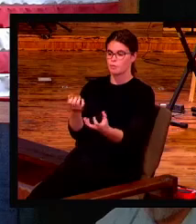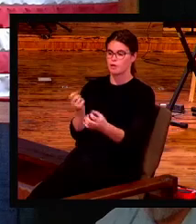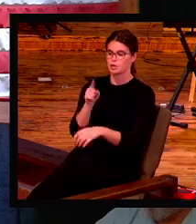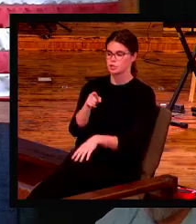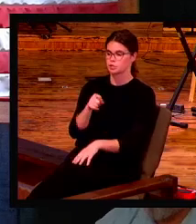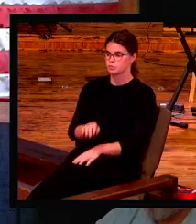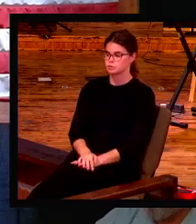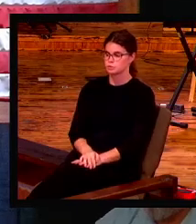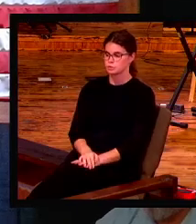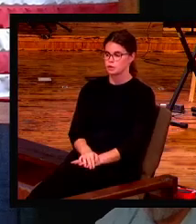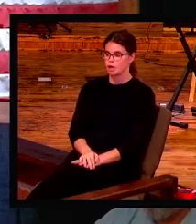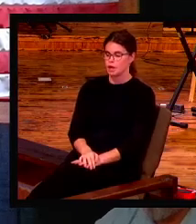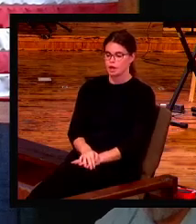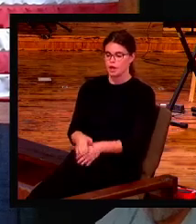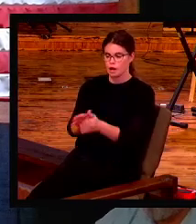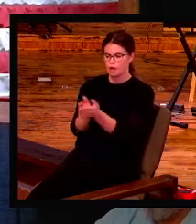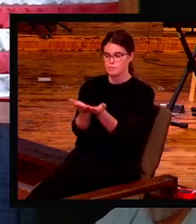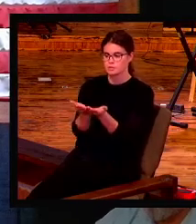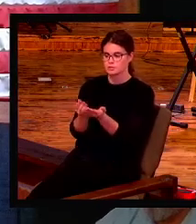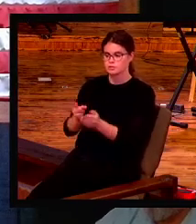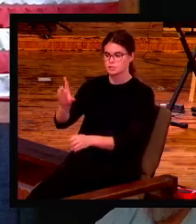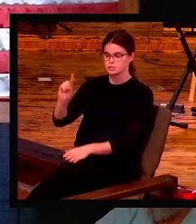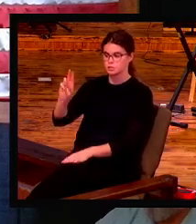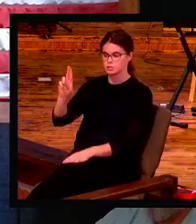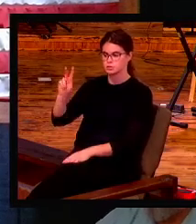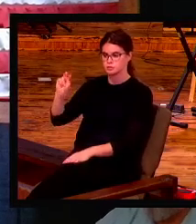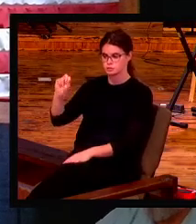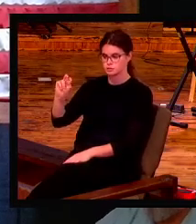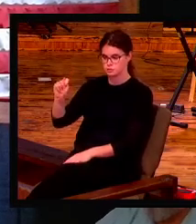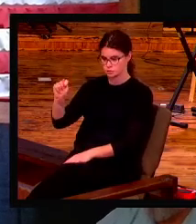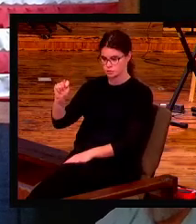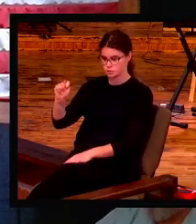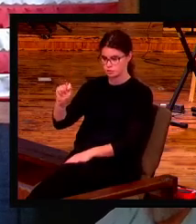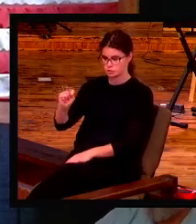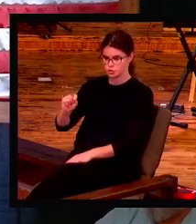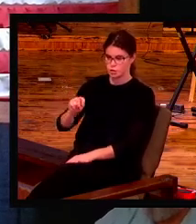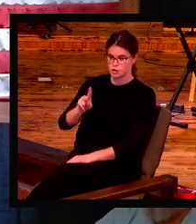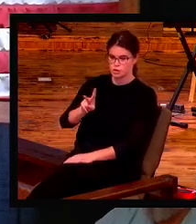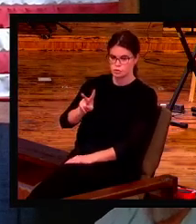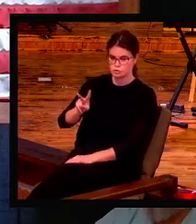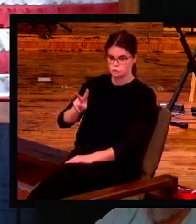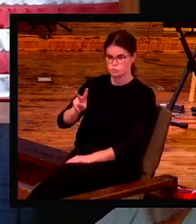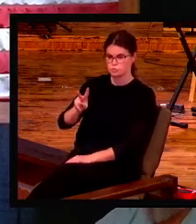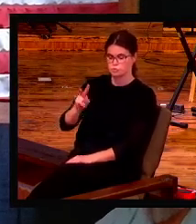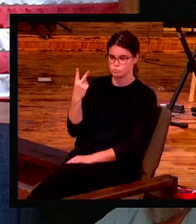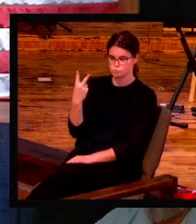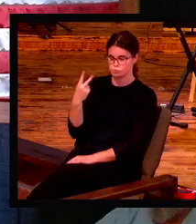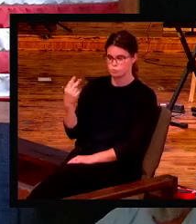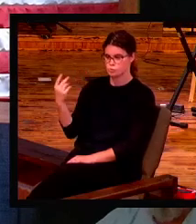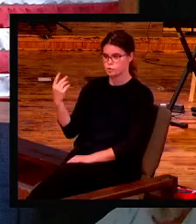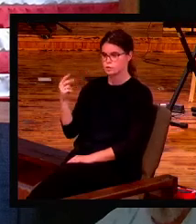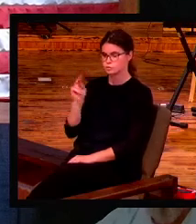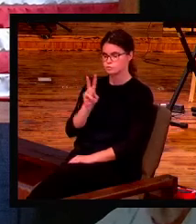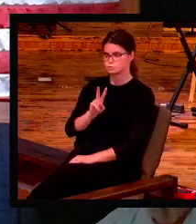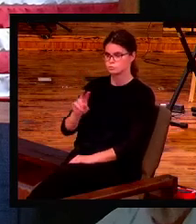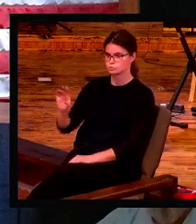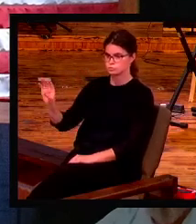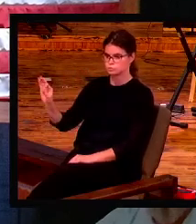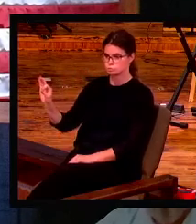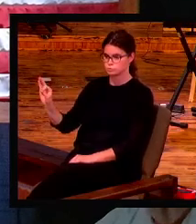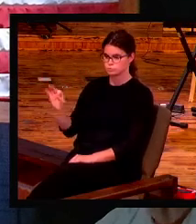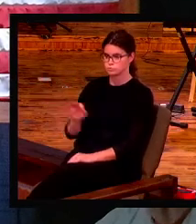9. And then, if you like, you can put a marker in Genesis 37. So we're going to start off with a foundational